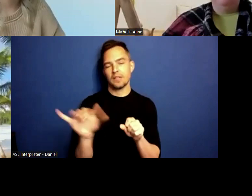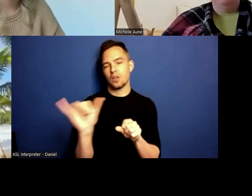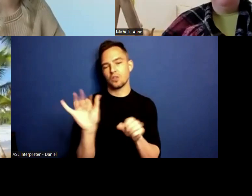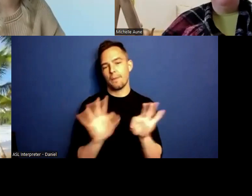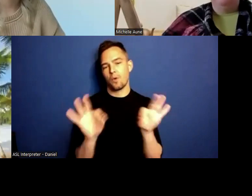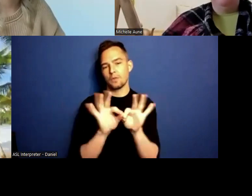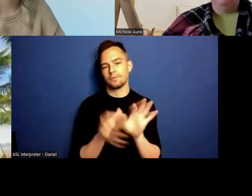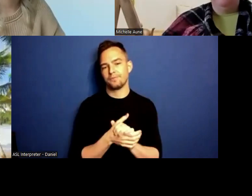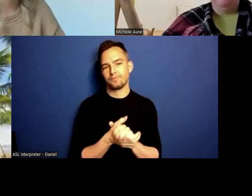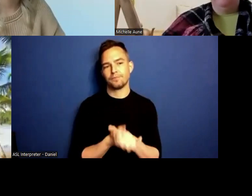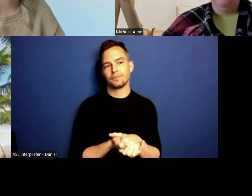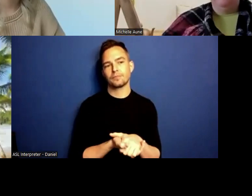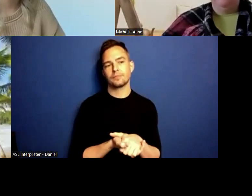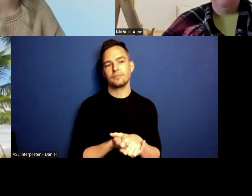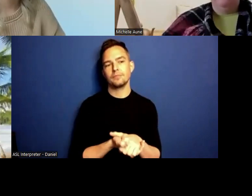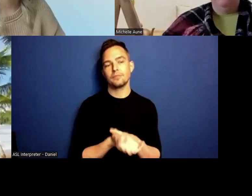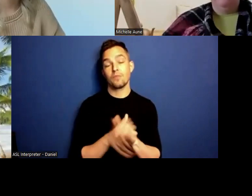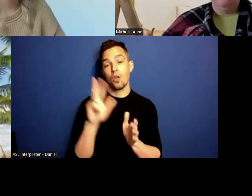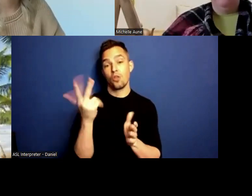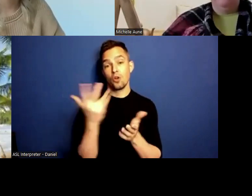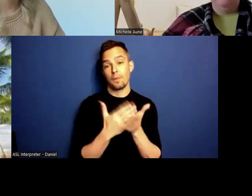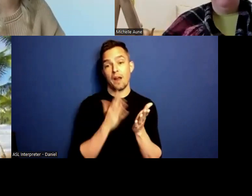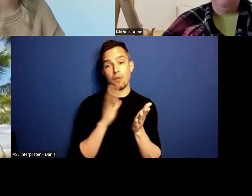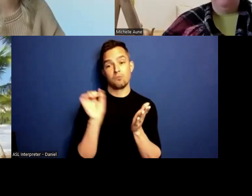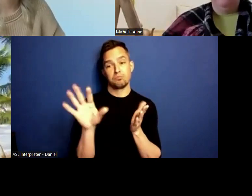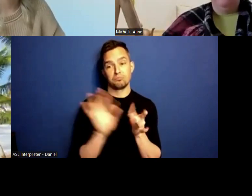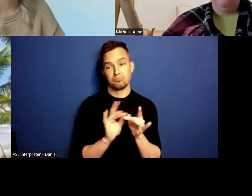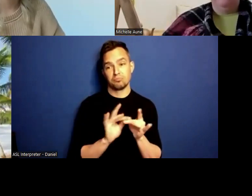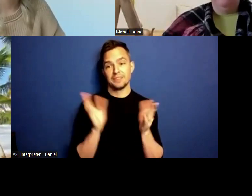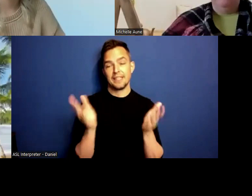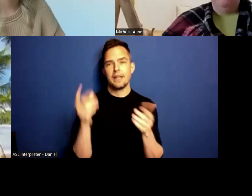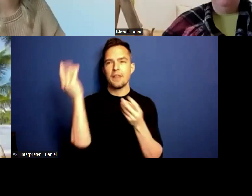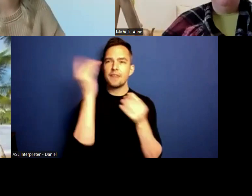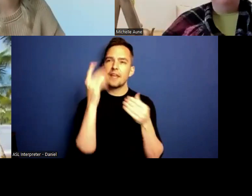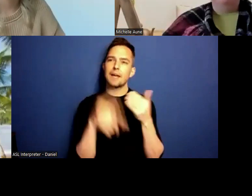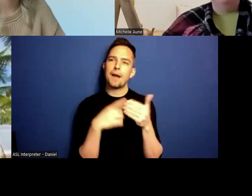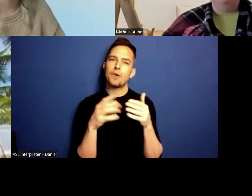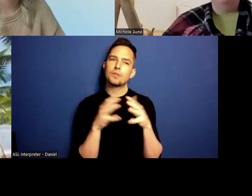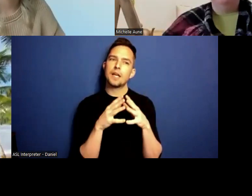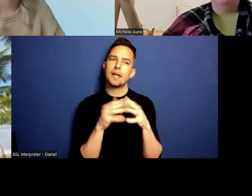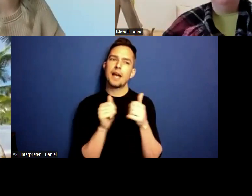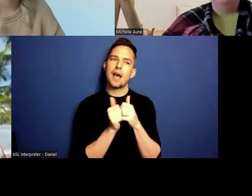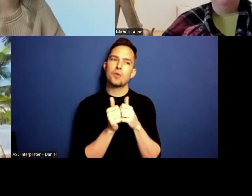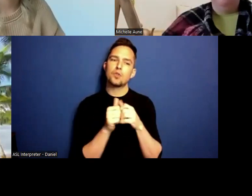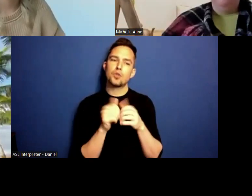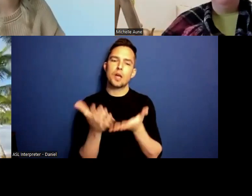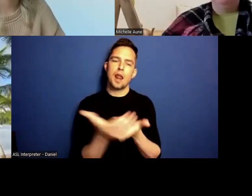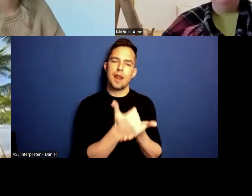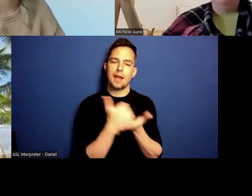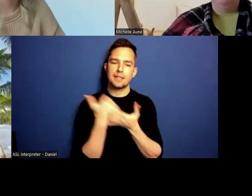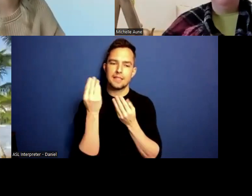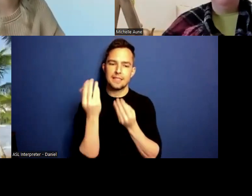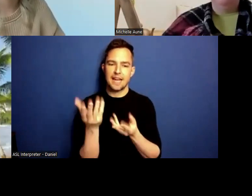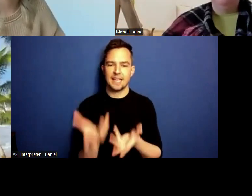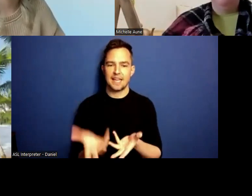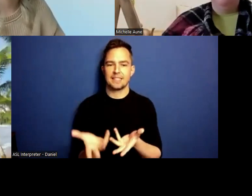important. And the third piece I would note is think about how to collect data